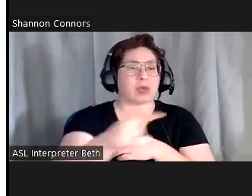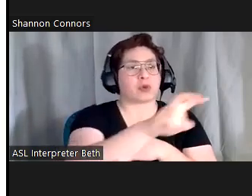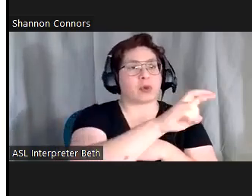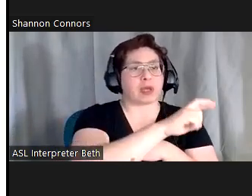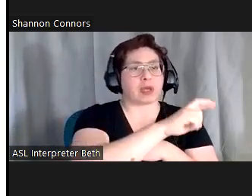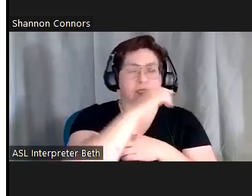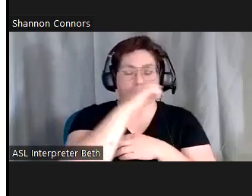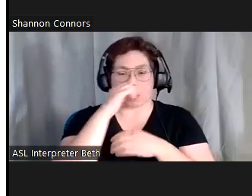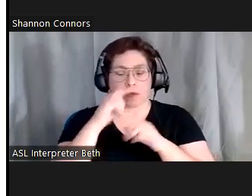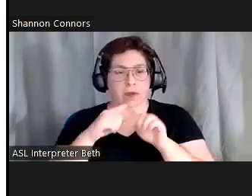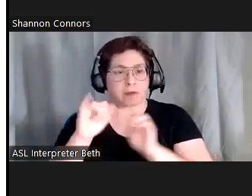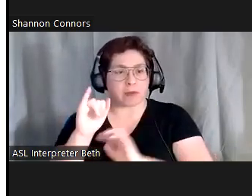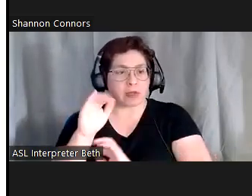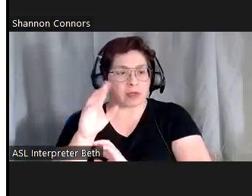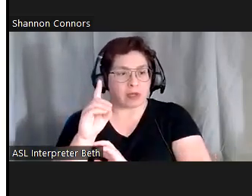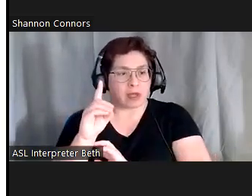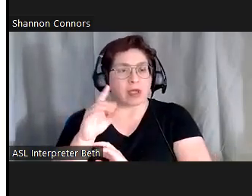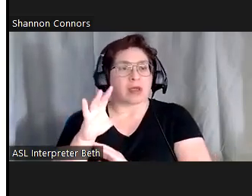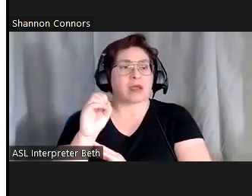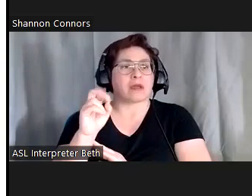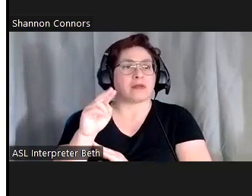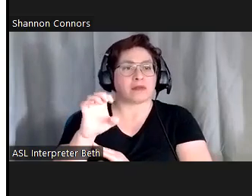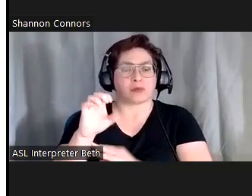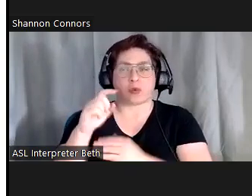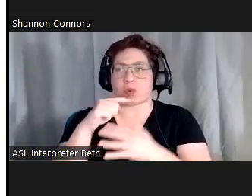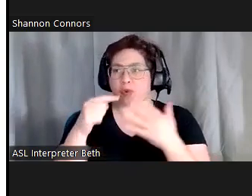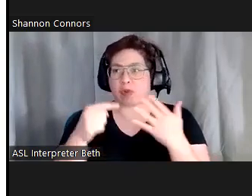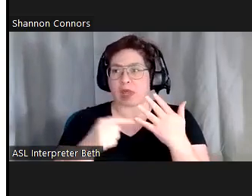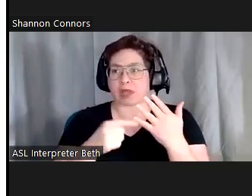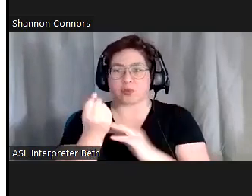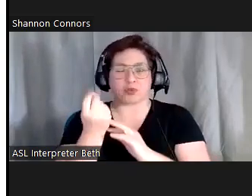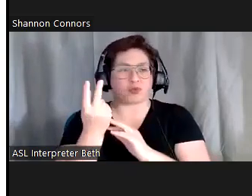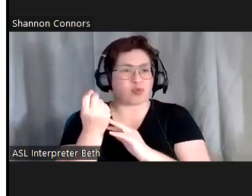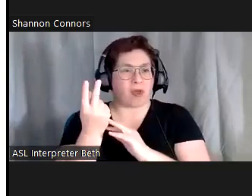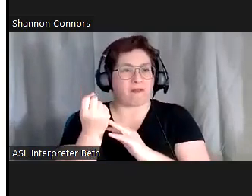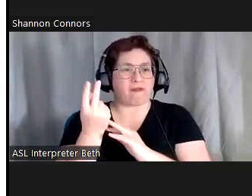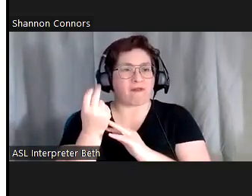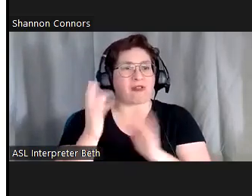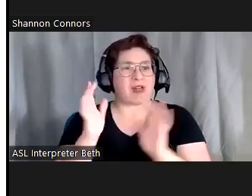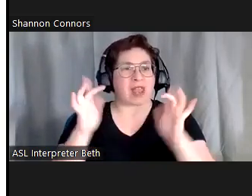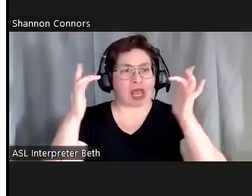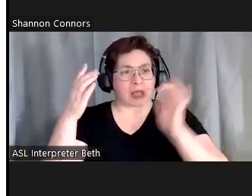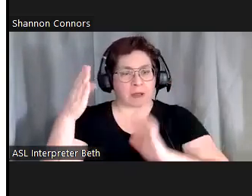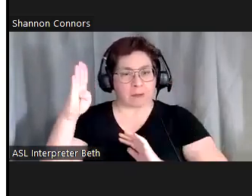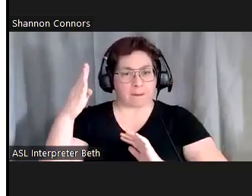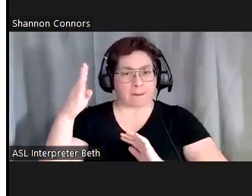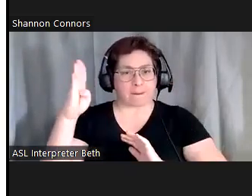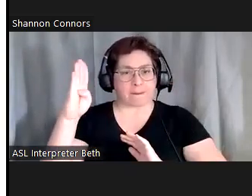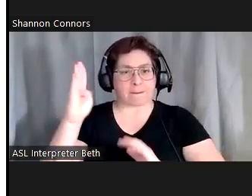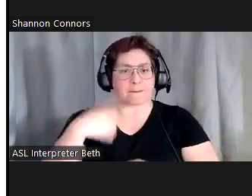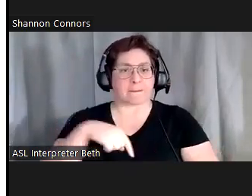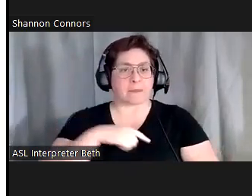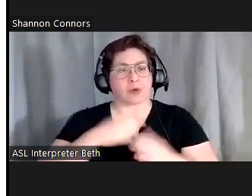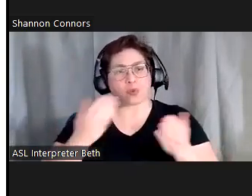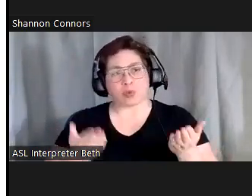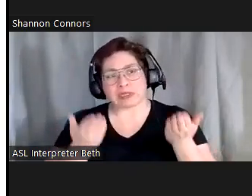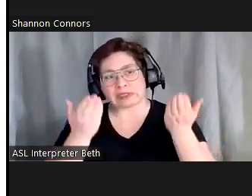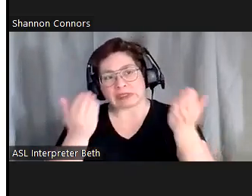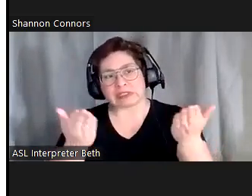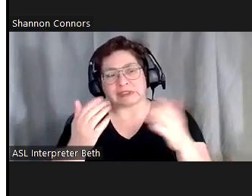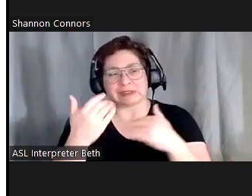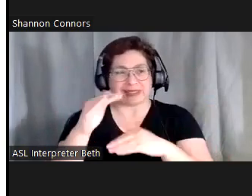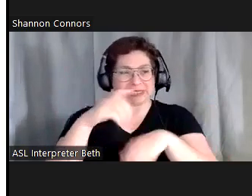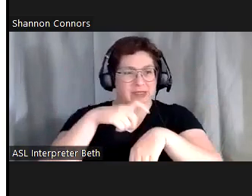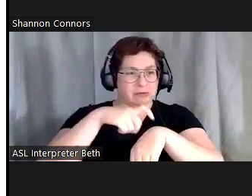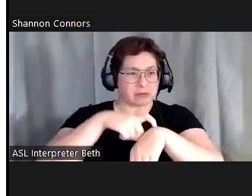do identify 12 core attributes that are highlighted here in light blue. And those are the ones that we suggest if you have either limited